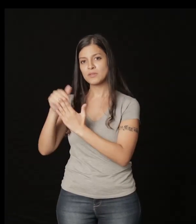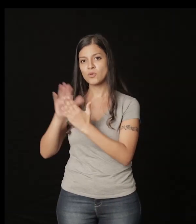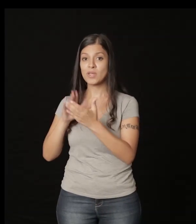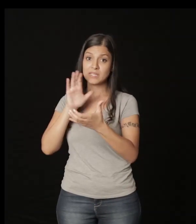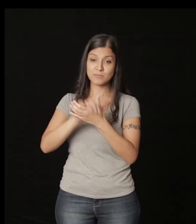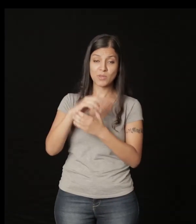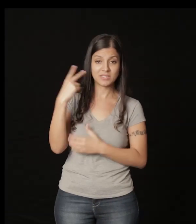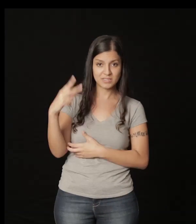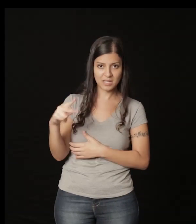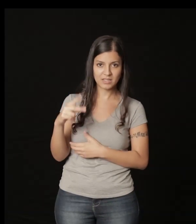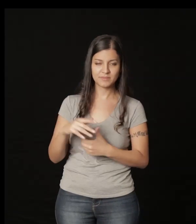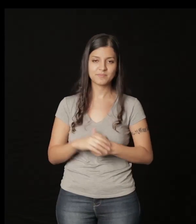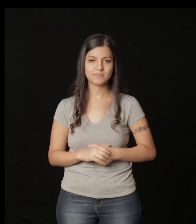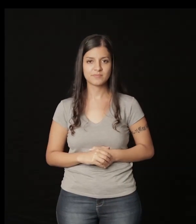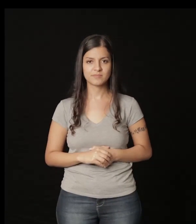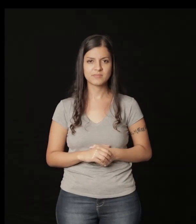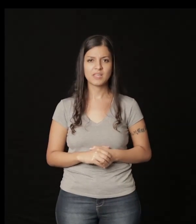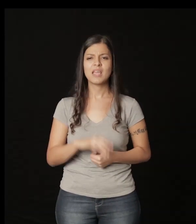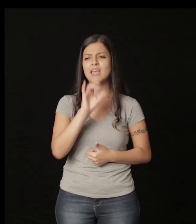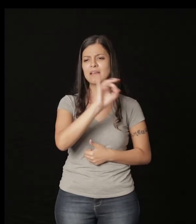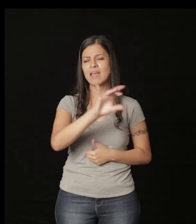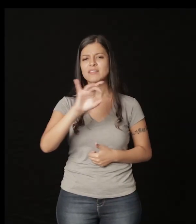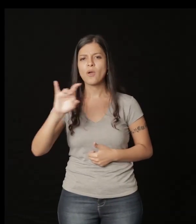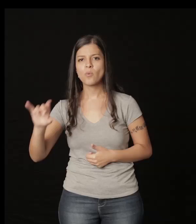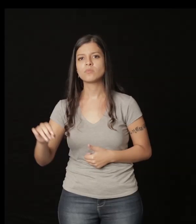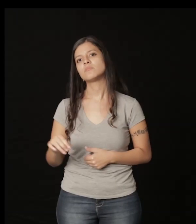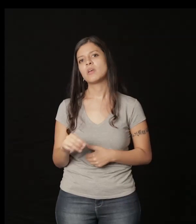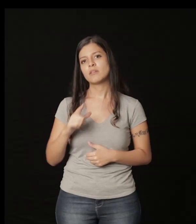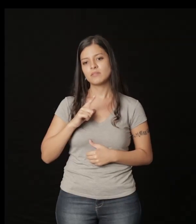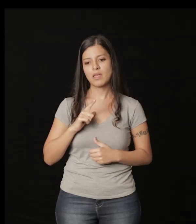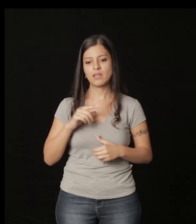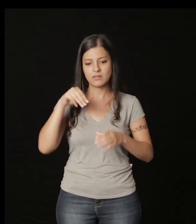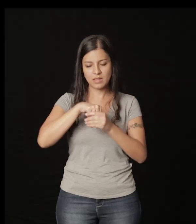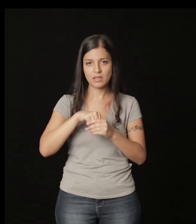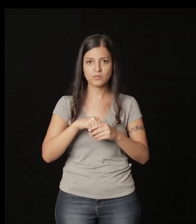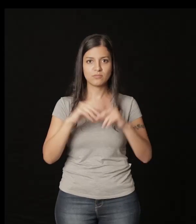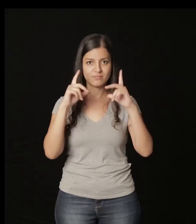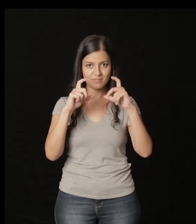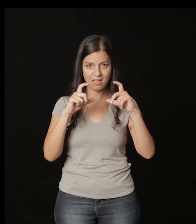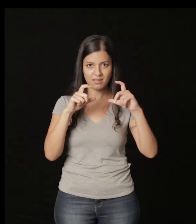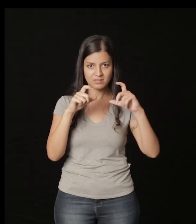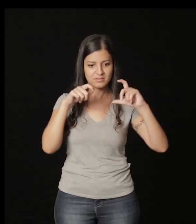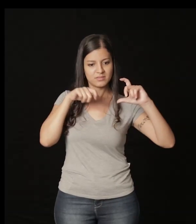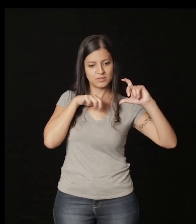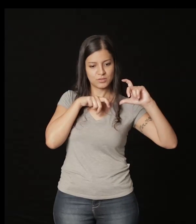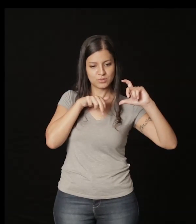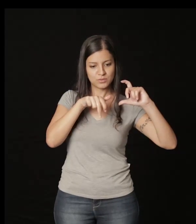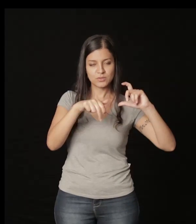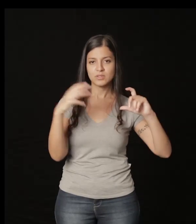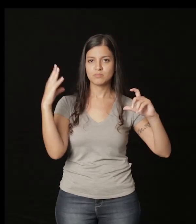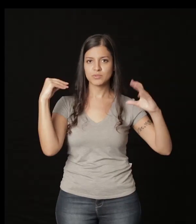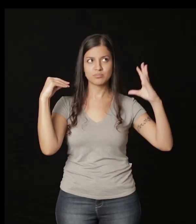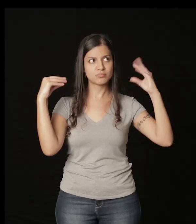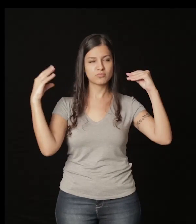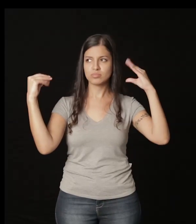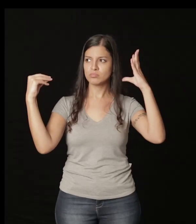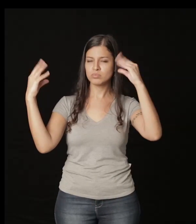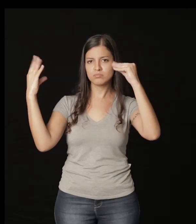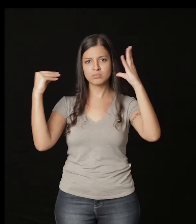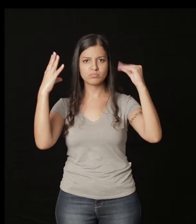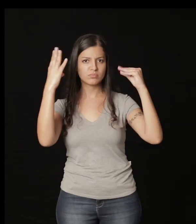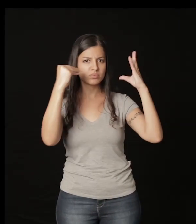are 130 of them. And we gathered them one by one, and we made them walk through this machine. And we created a series